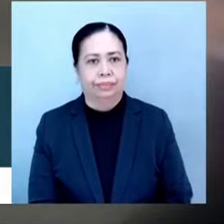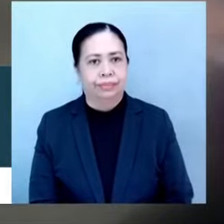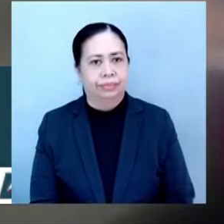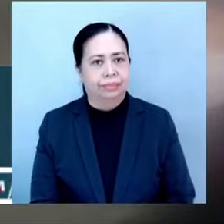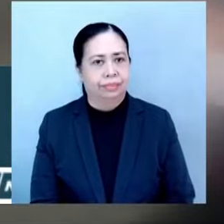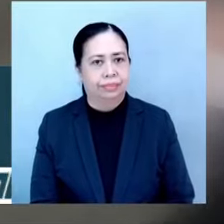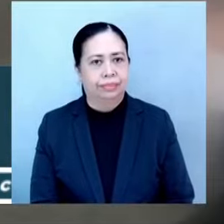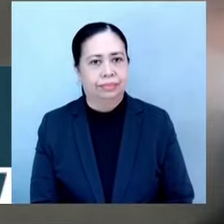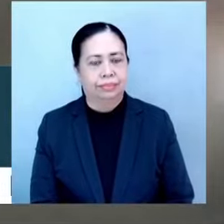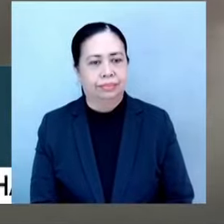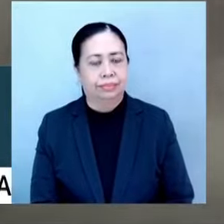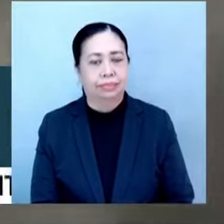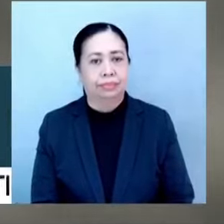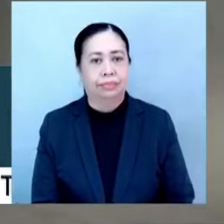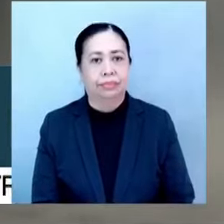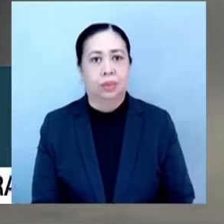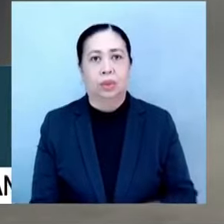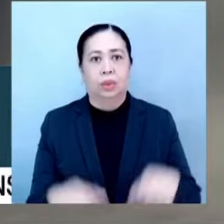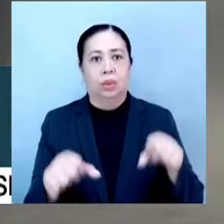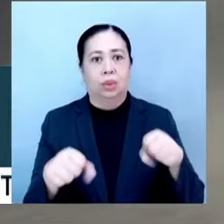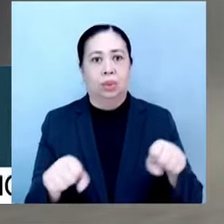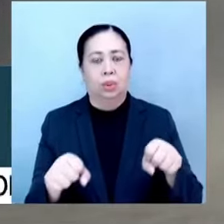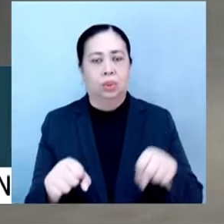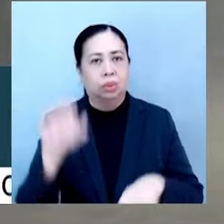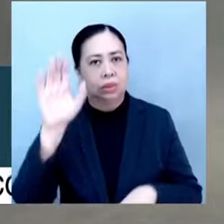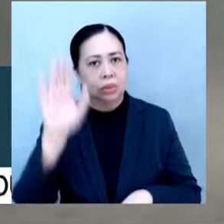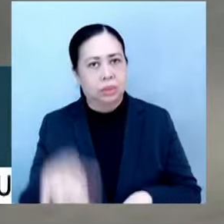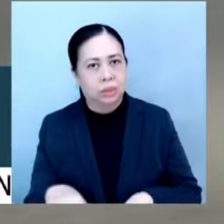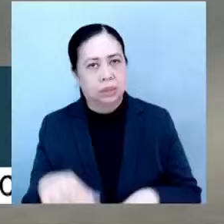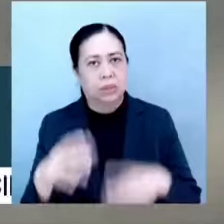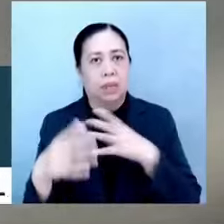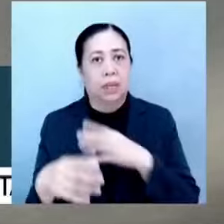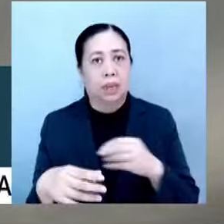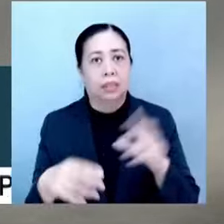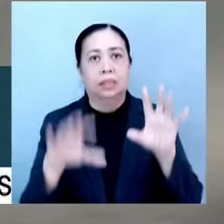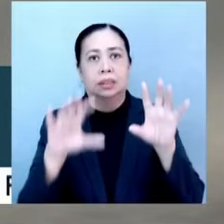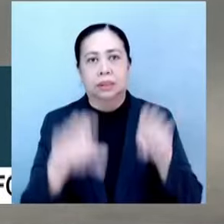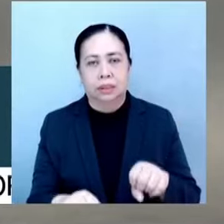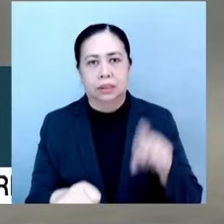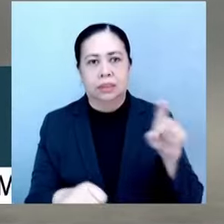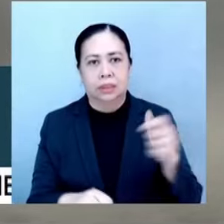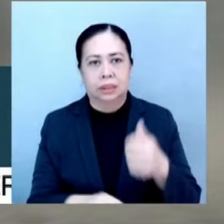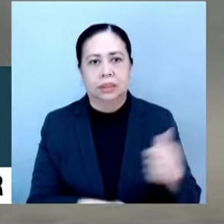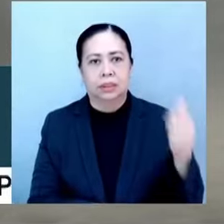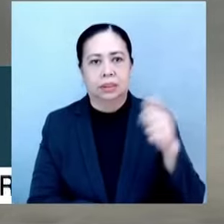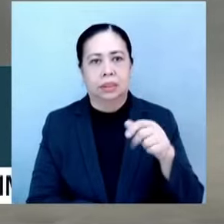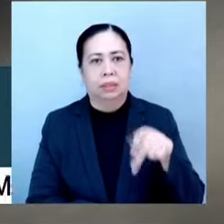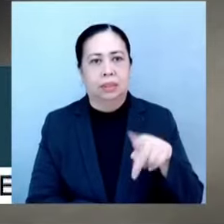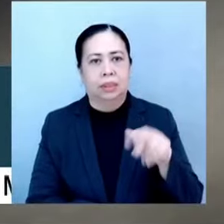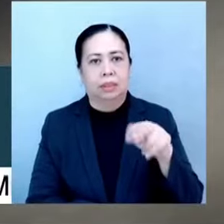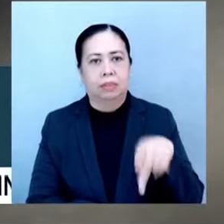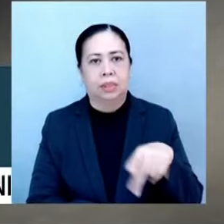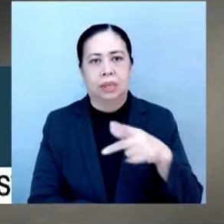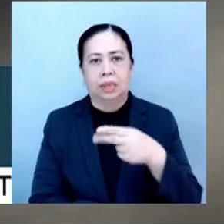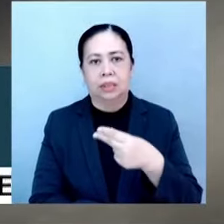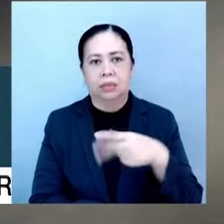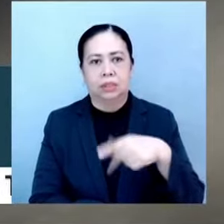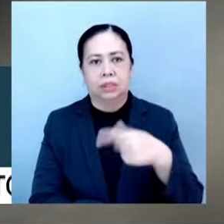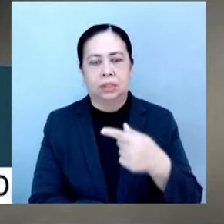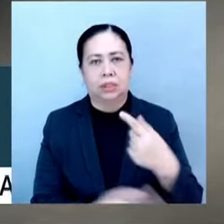A motorcycle rider was flagged down and arrested by the personnel of the PNP Highway Patrol Group along